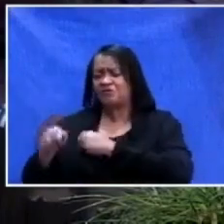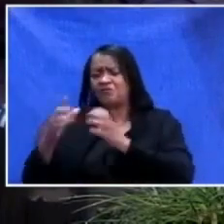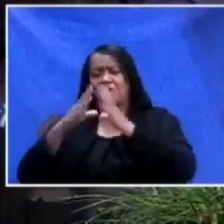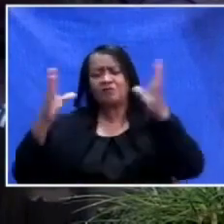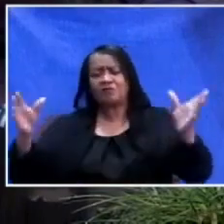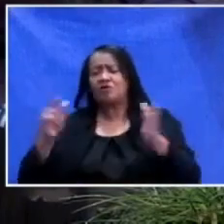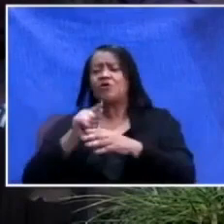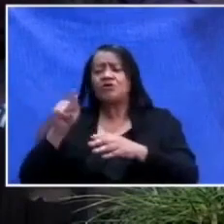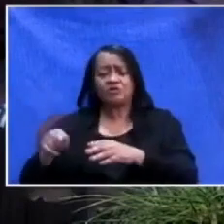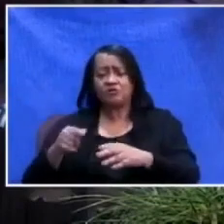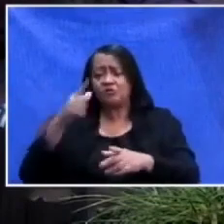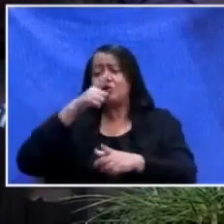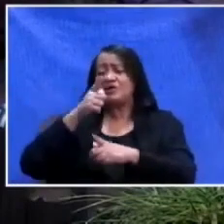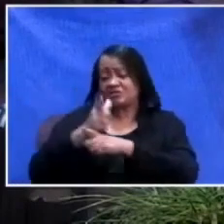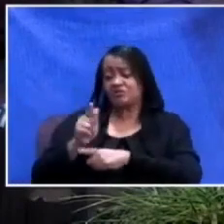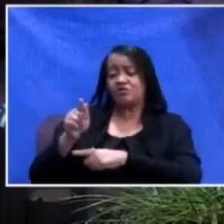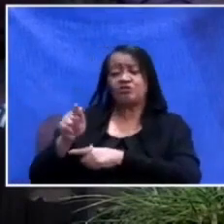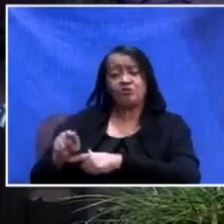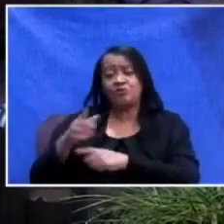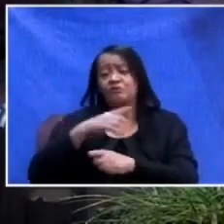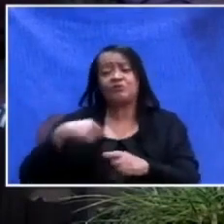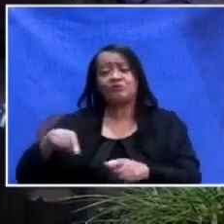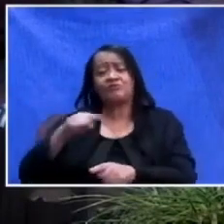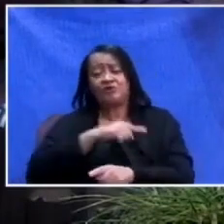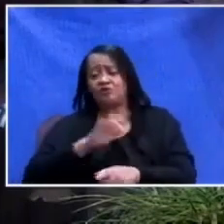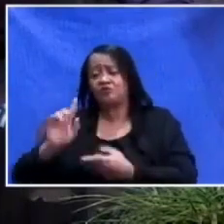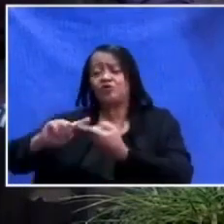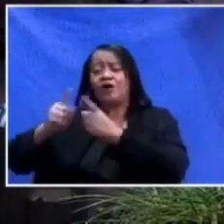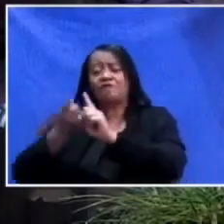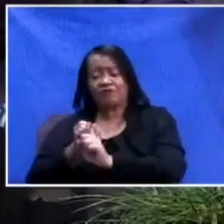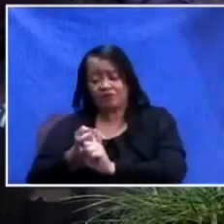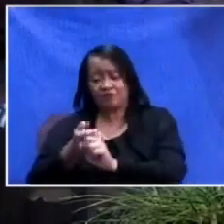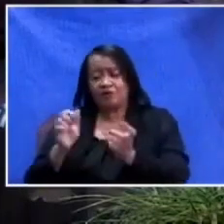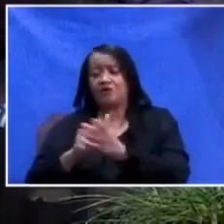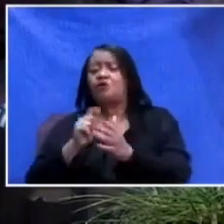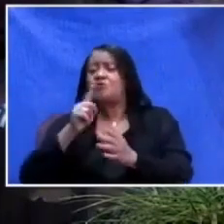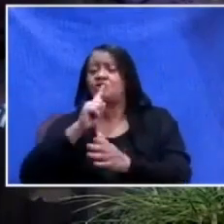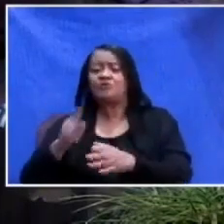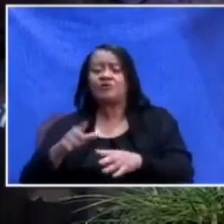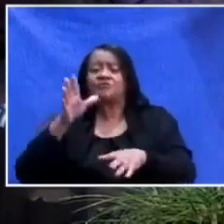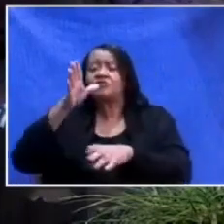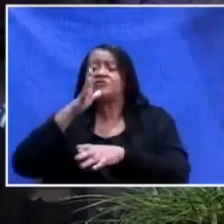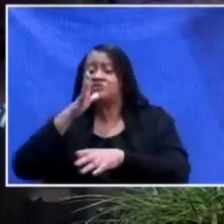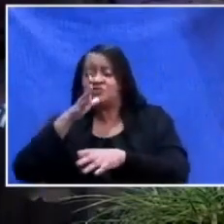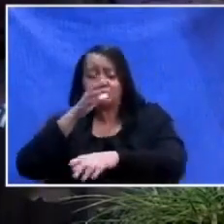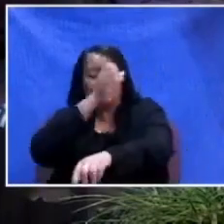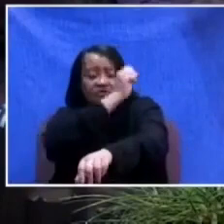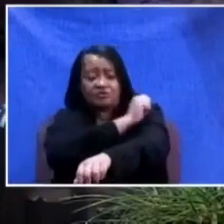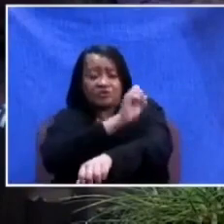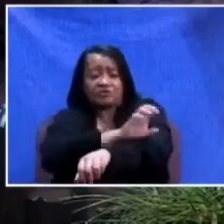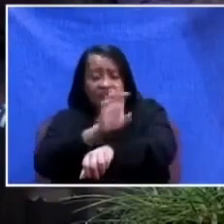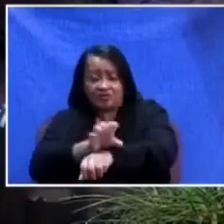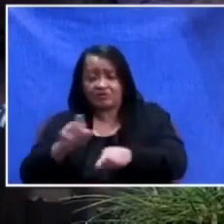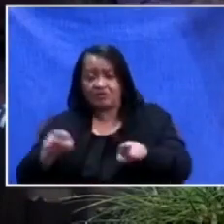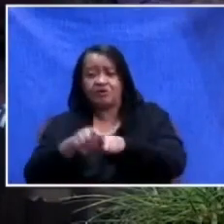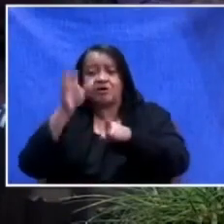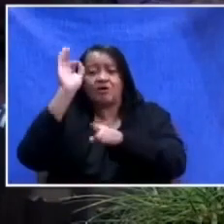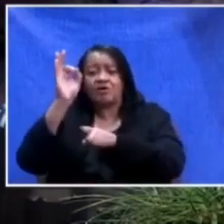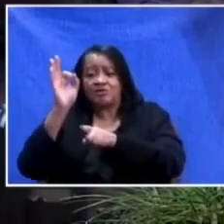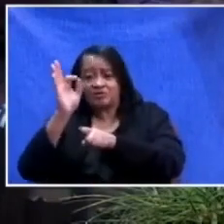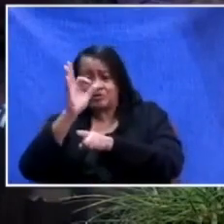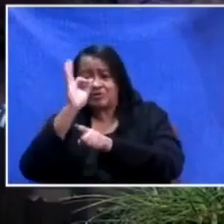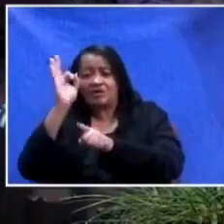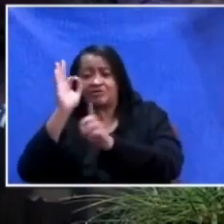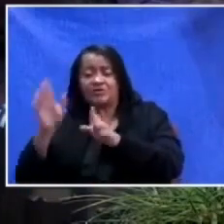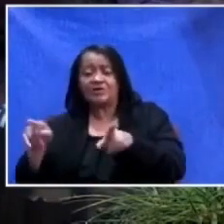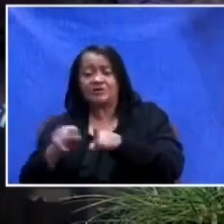because you are our sister and you are our friend and you are the mother of St. Stephen Church as Pastor is the father